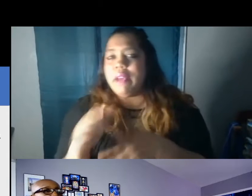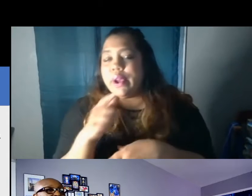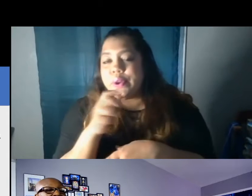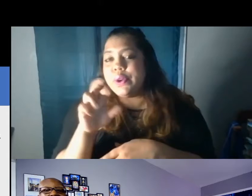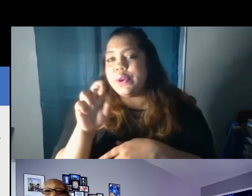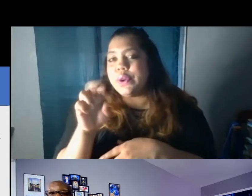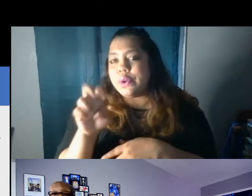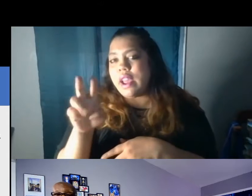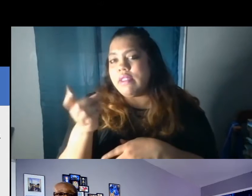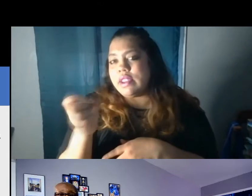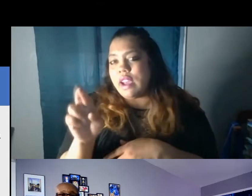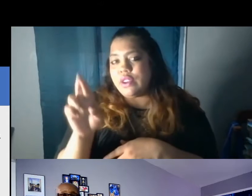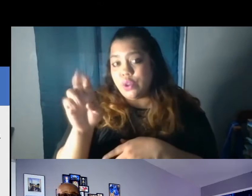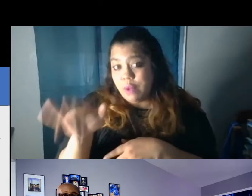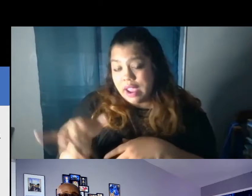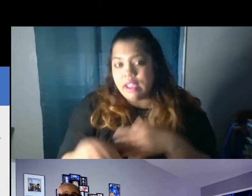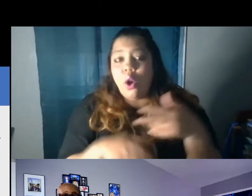Dr. Ronnie Ellington.